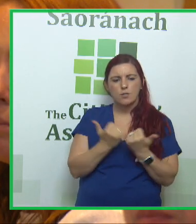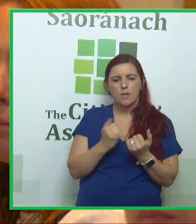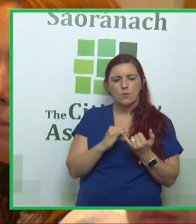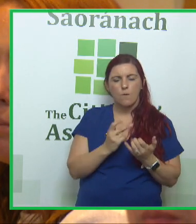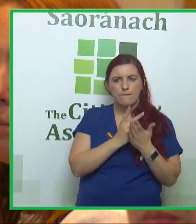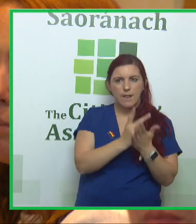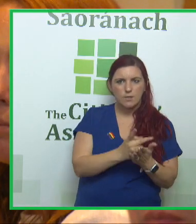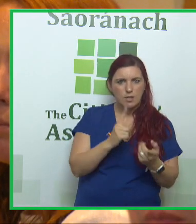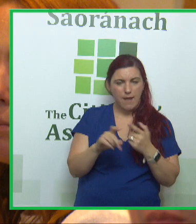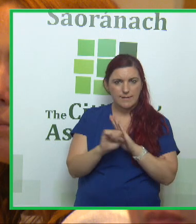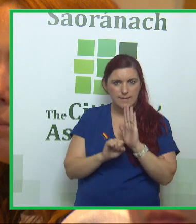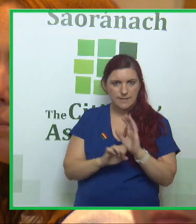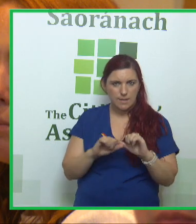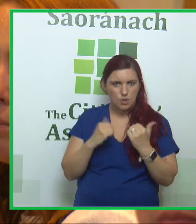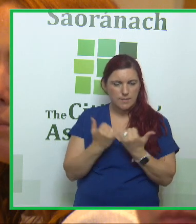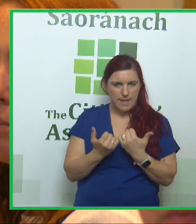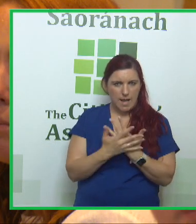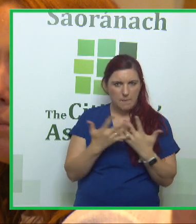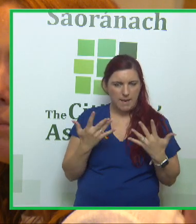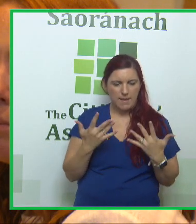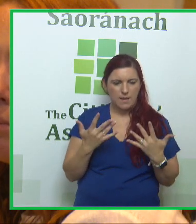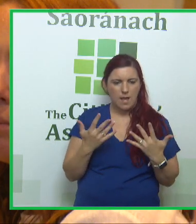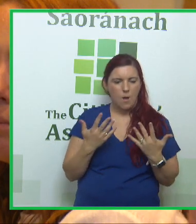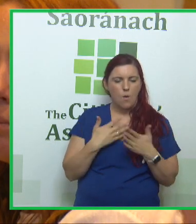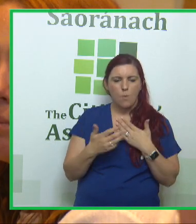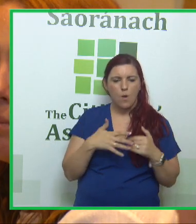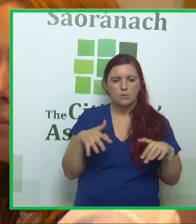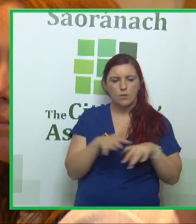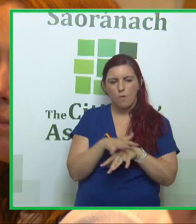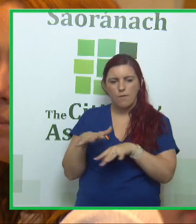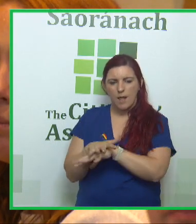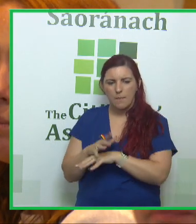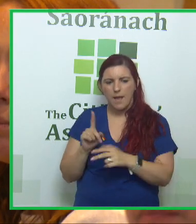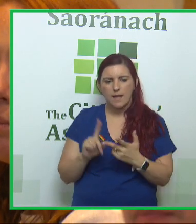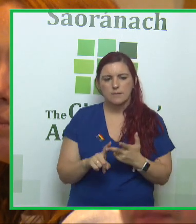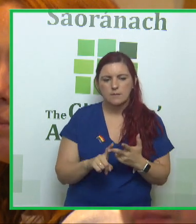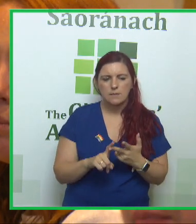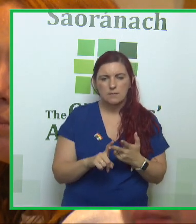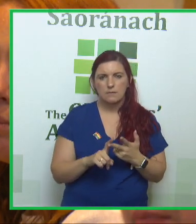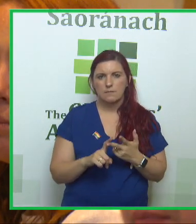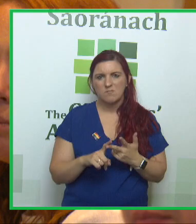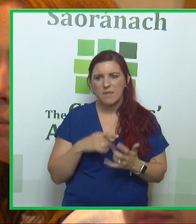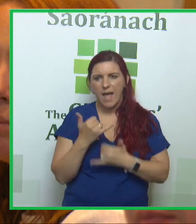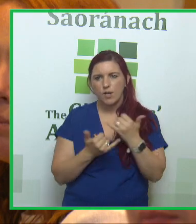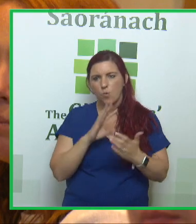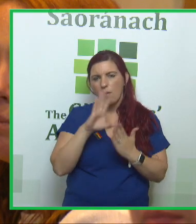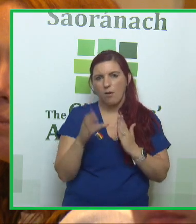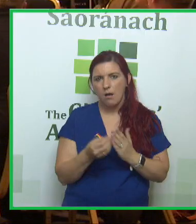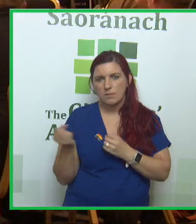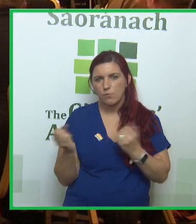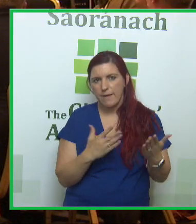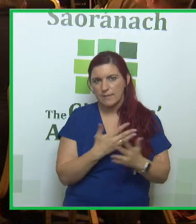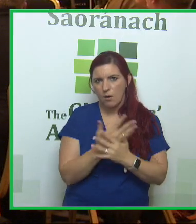and state. What the overlap is among them, and then an aggregate cost of providing all of those